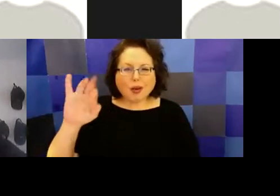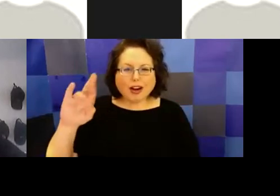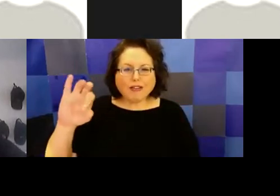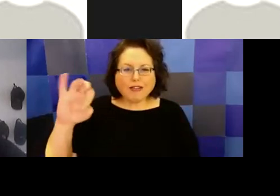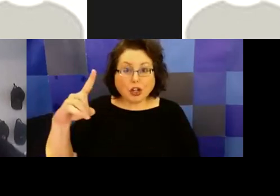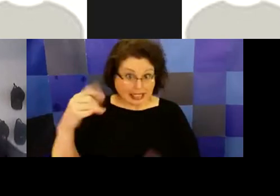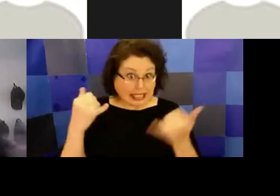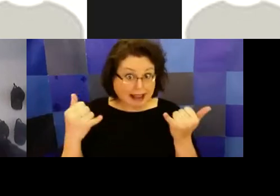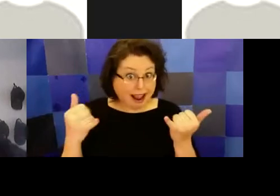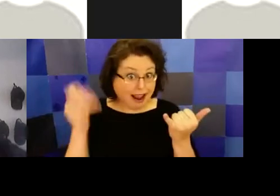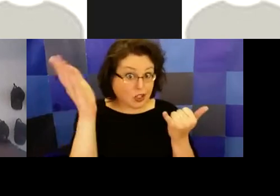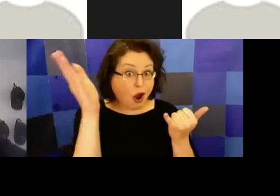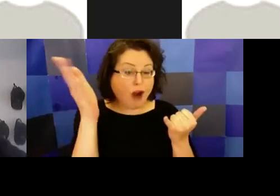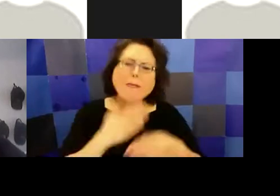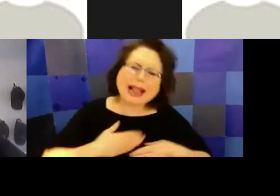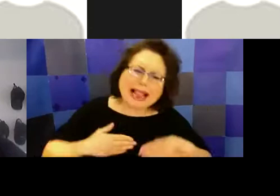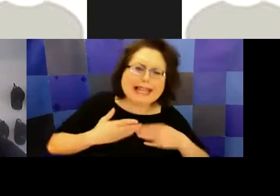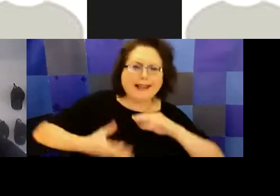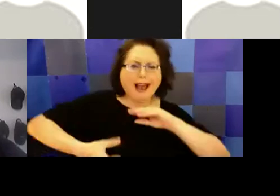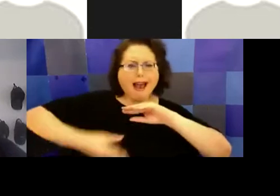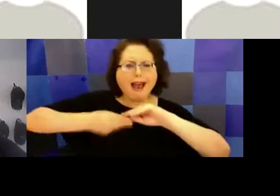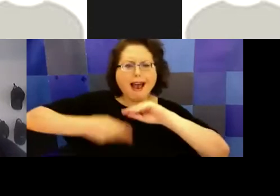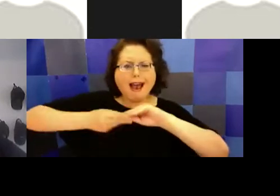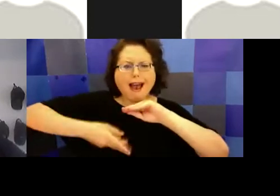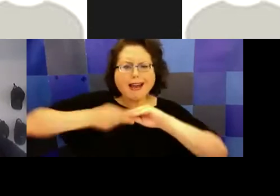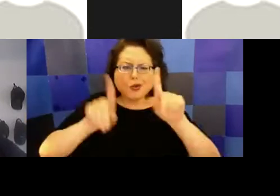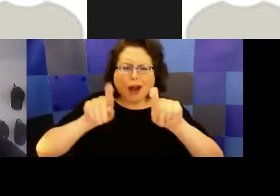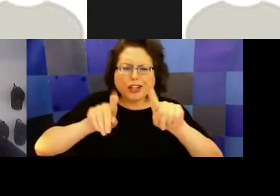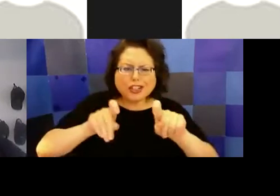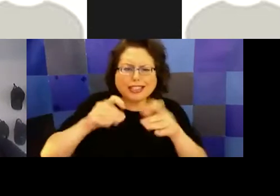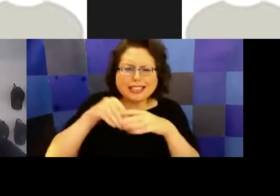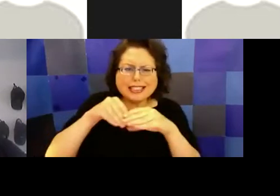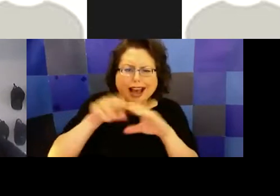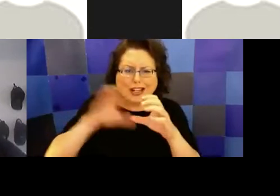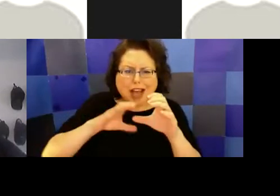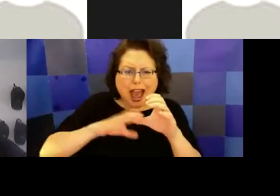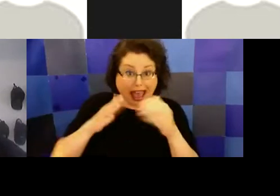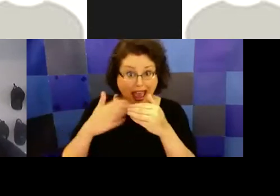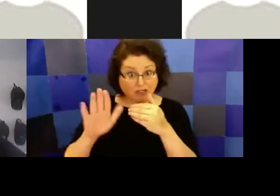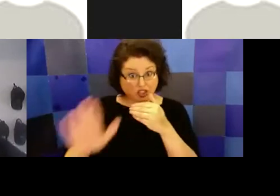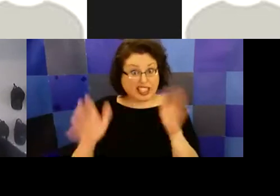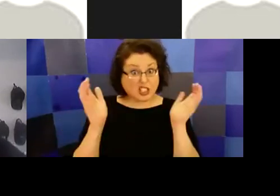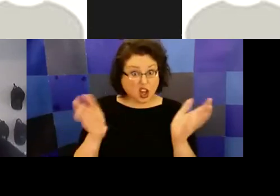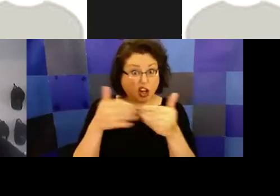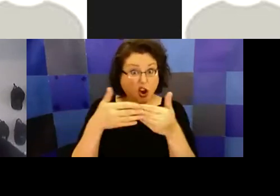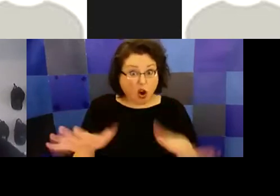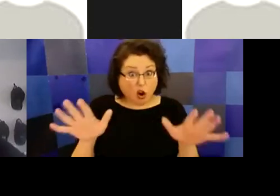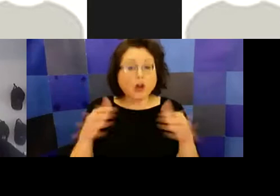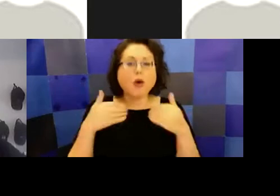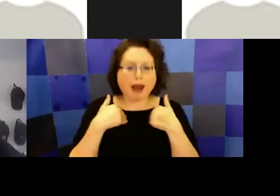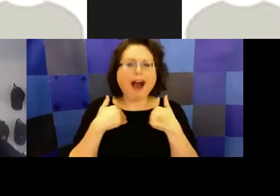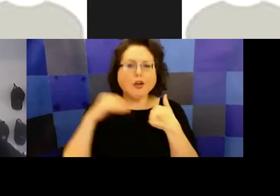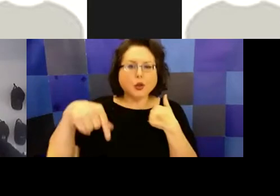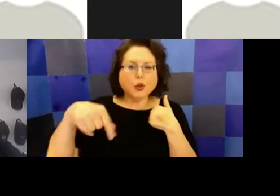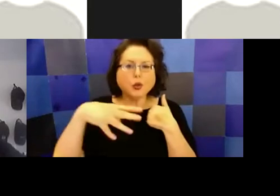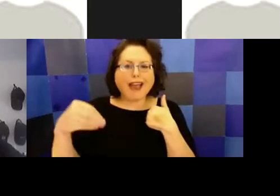please add questions in our chat function, as after Dr. Rickford's talk is over, we will have a Q&A session where I will